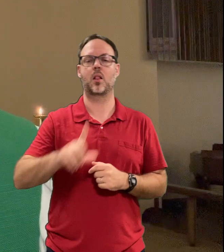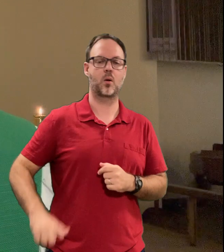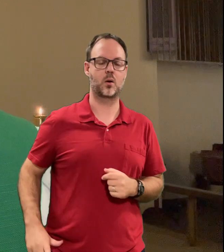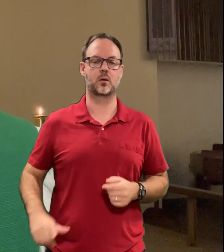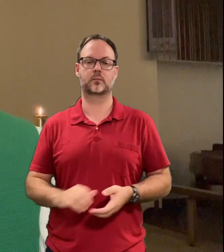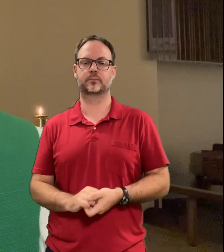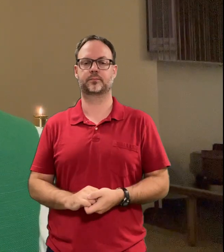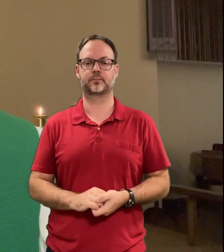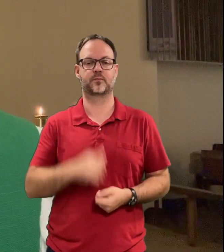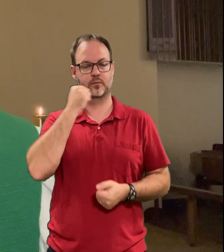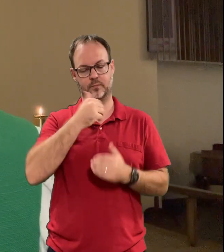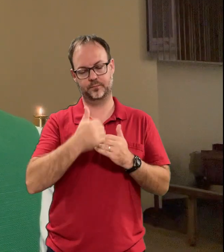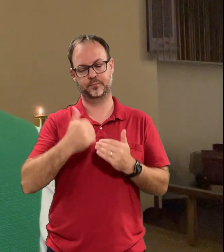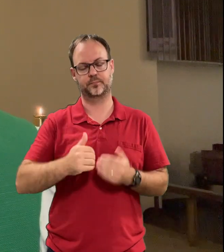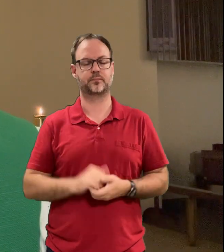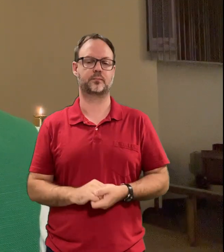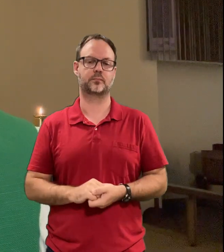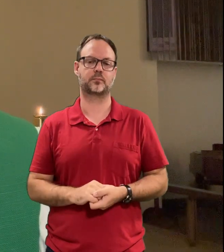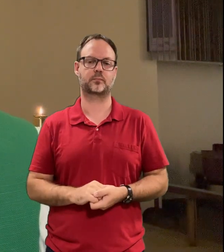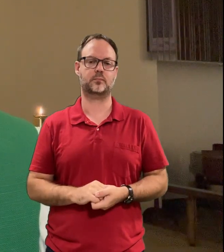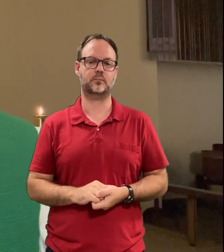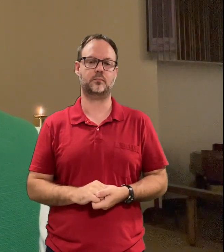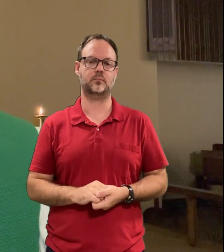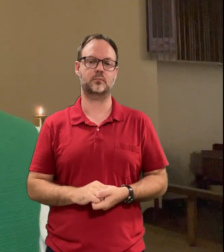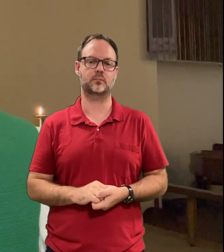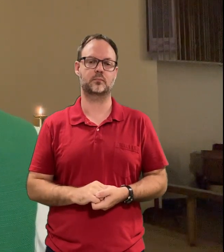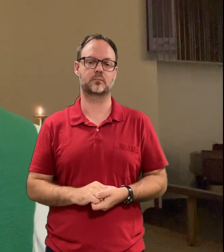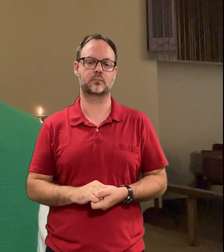the Lord for daily bread.